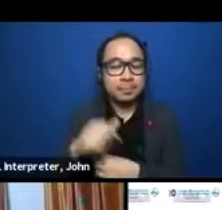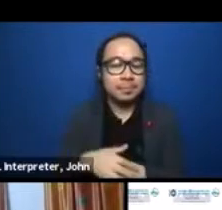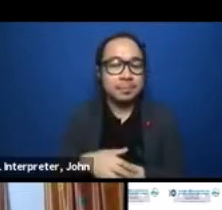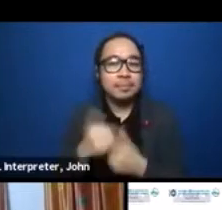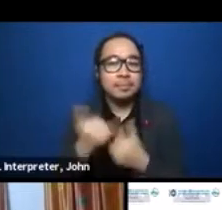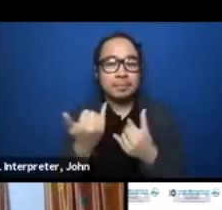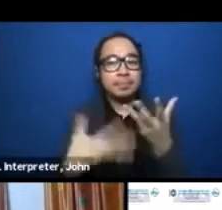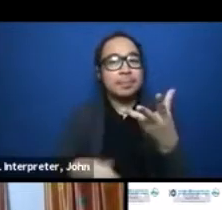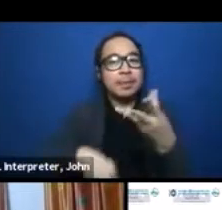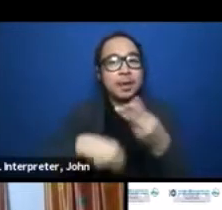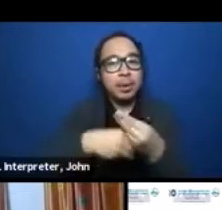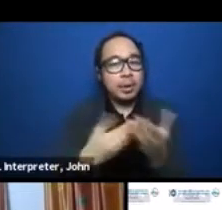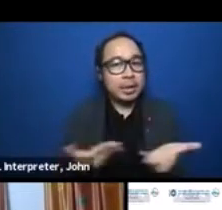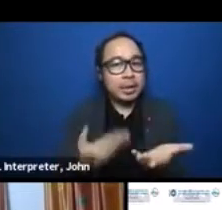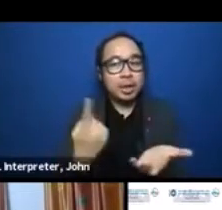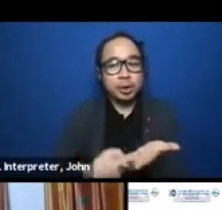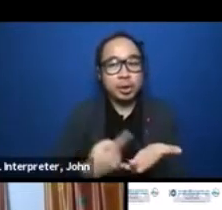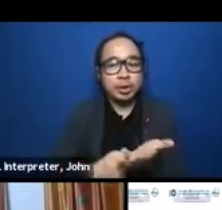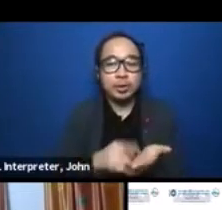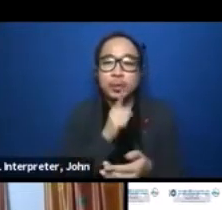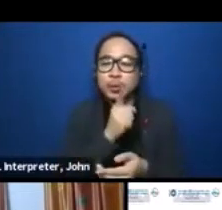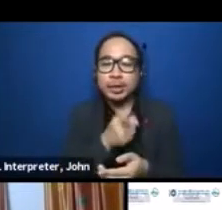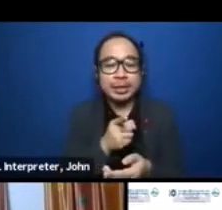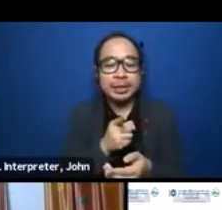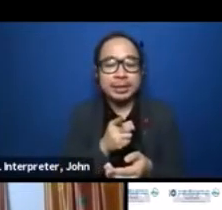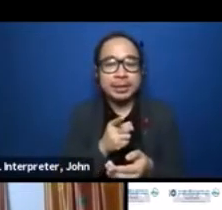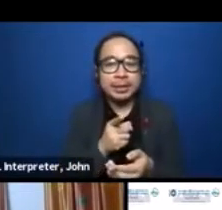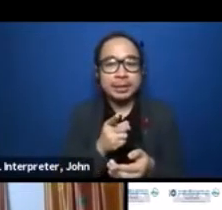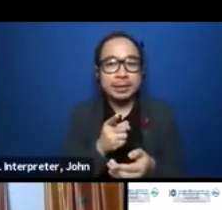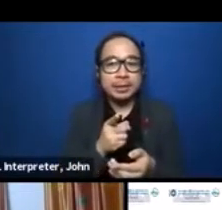this discussion, it's really...